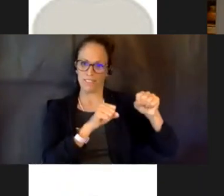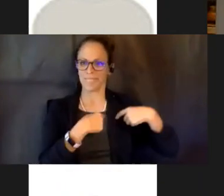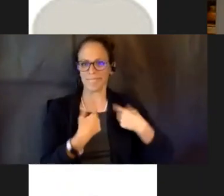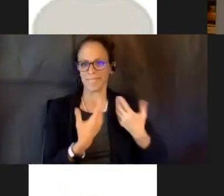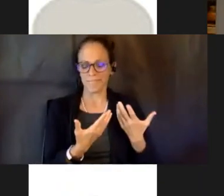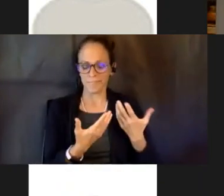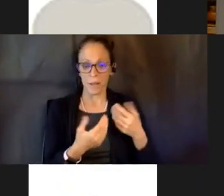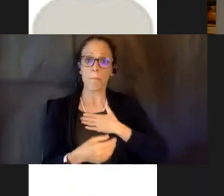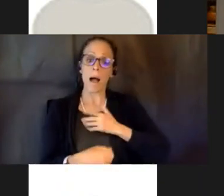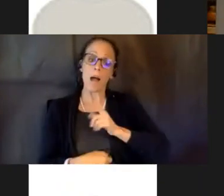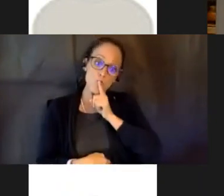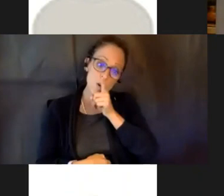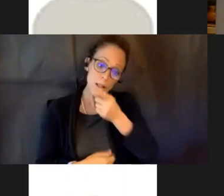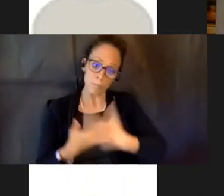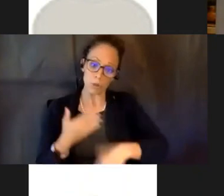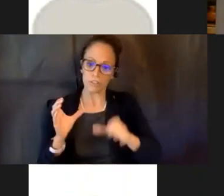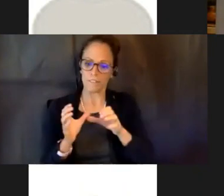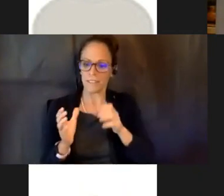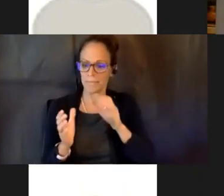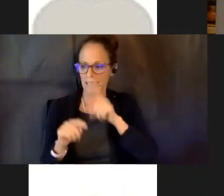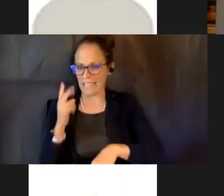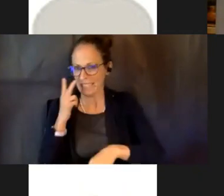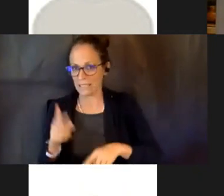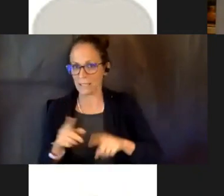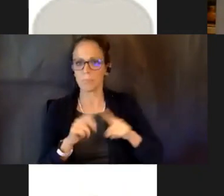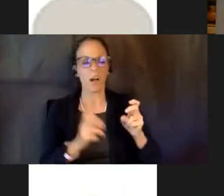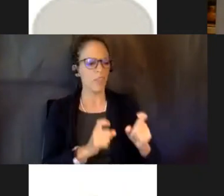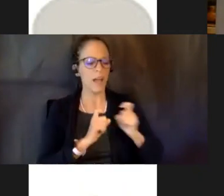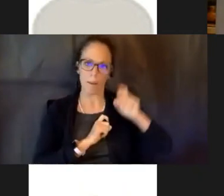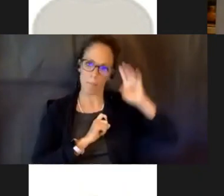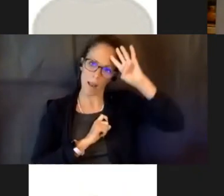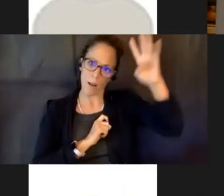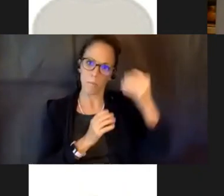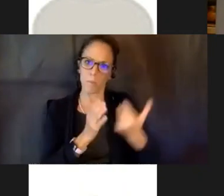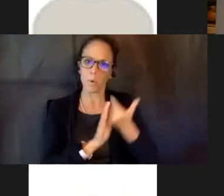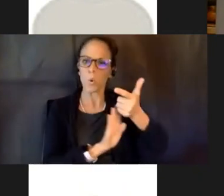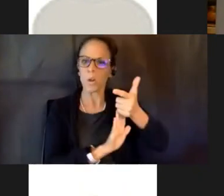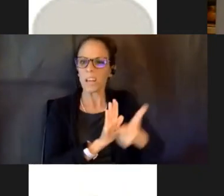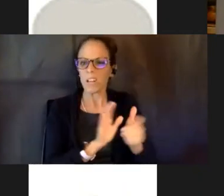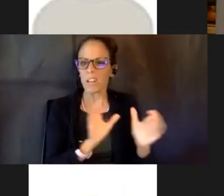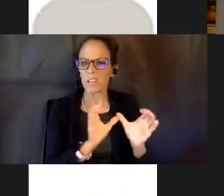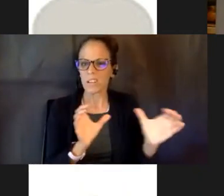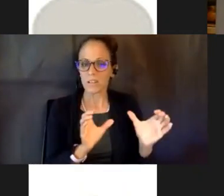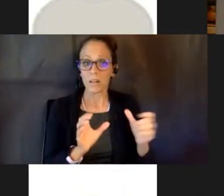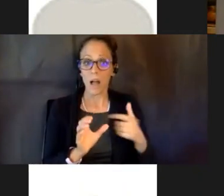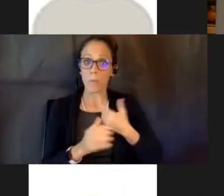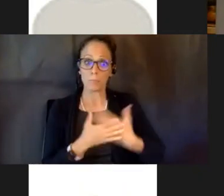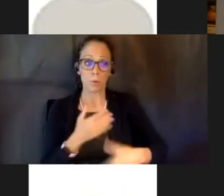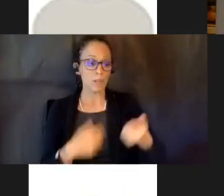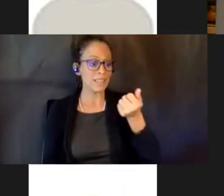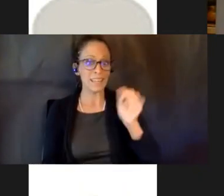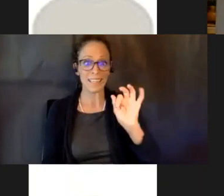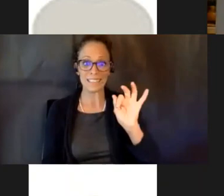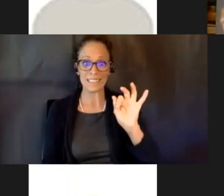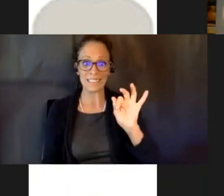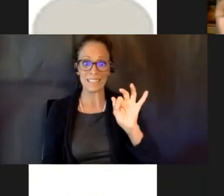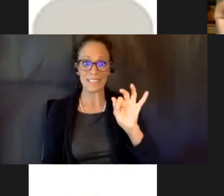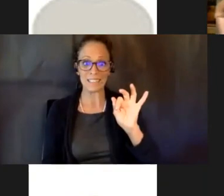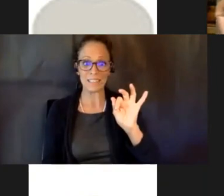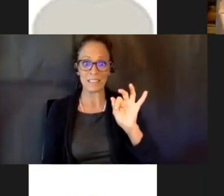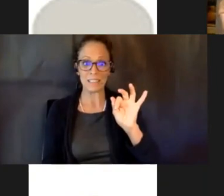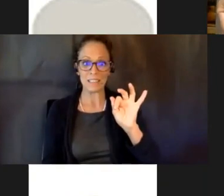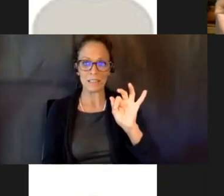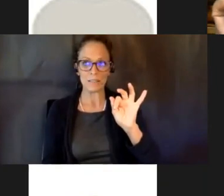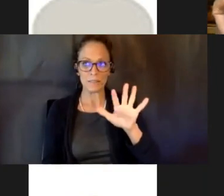that's given, my legal one, I was born in 1959, and what it says is Negro baby. Now, I'm pretty